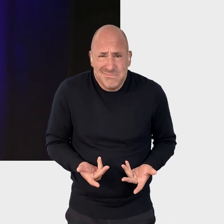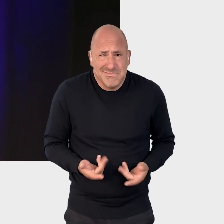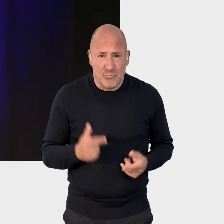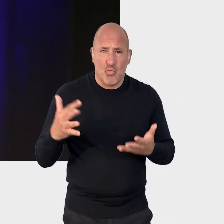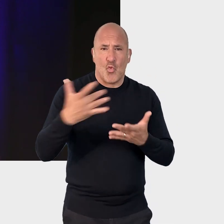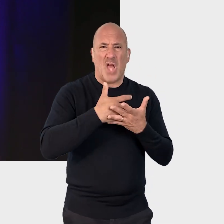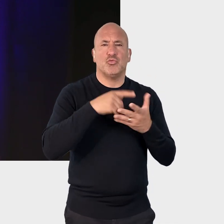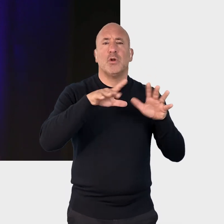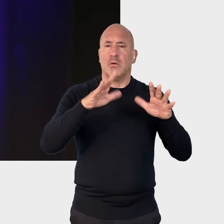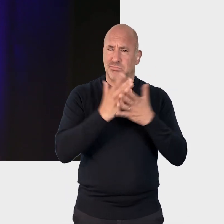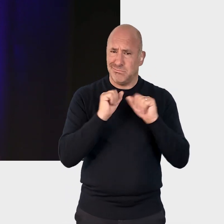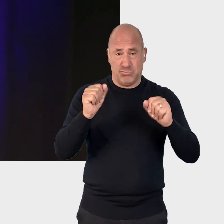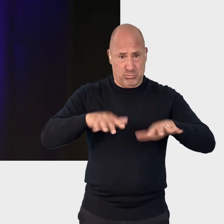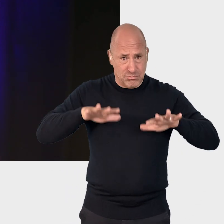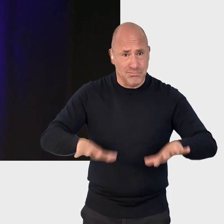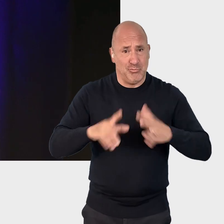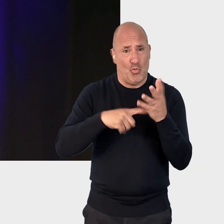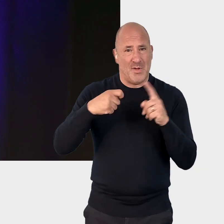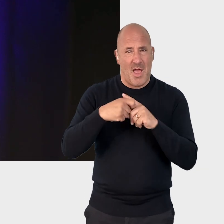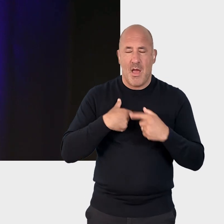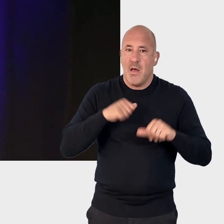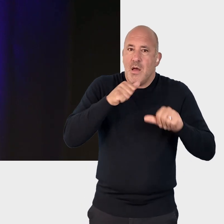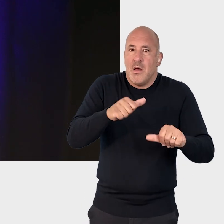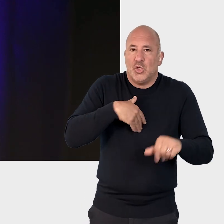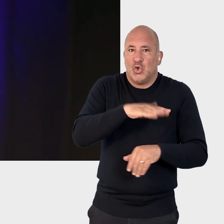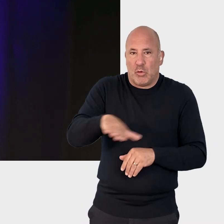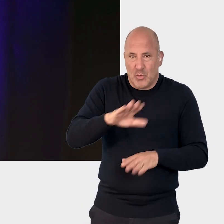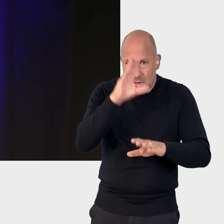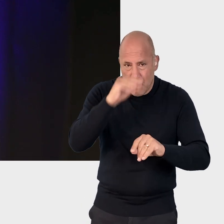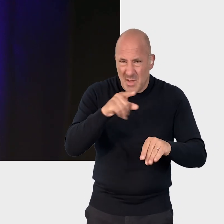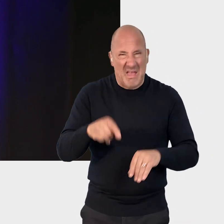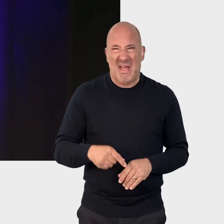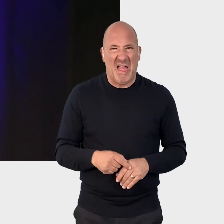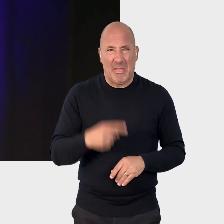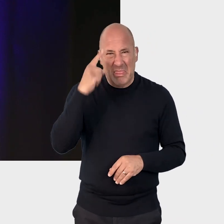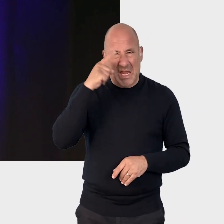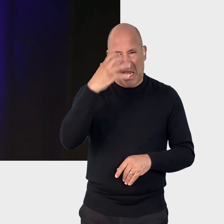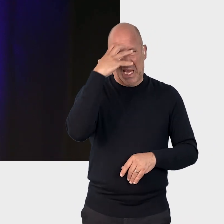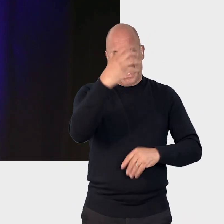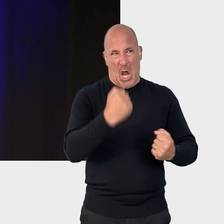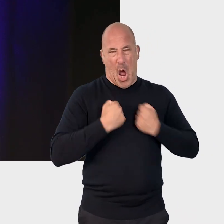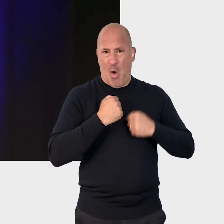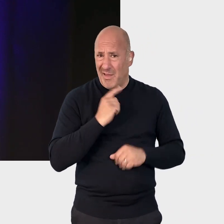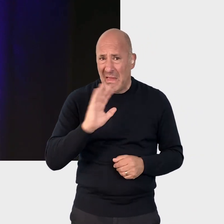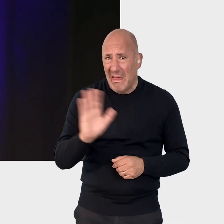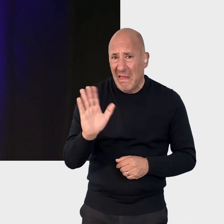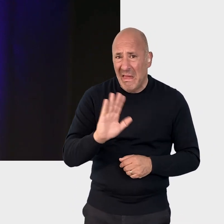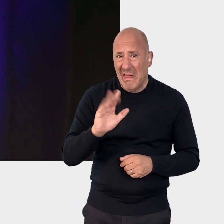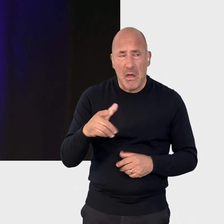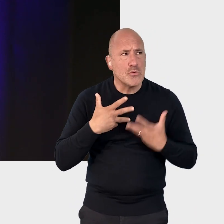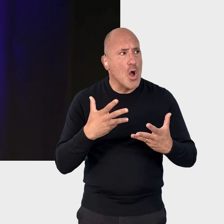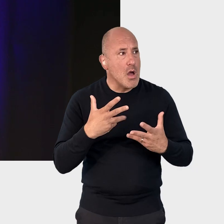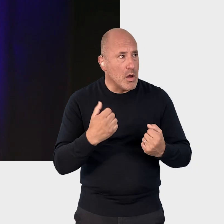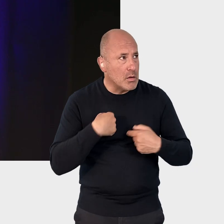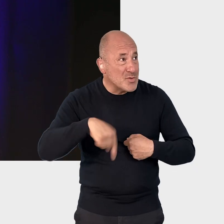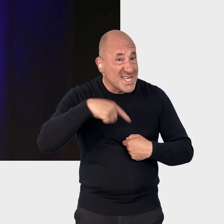collection does belong to the nation. It's my favourite thing to tell children, and they never believe me. They always think it's just the king that owns it all. They're always looking